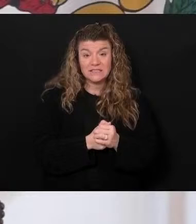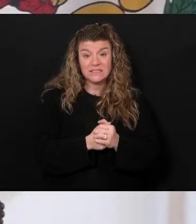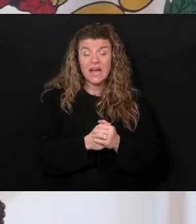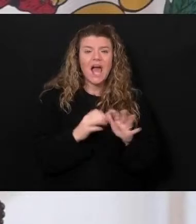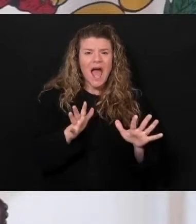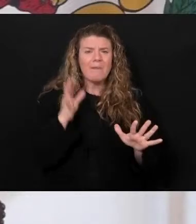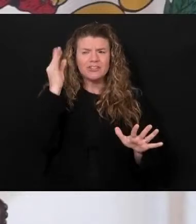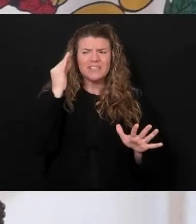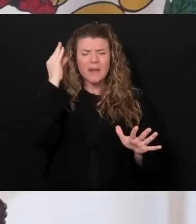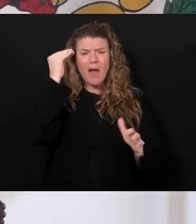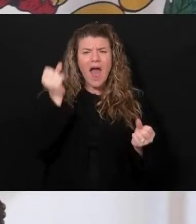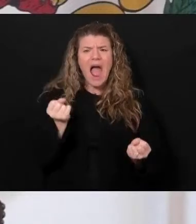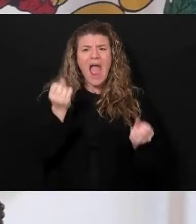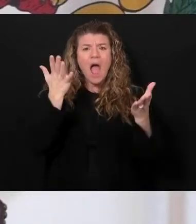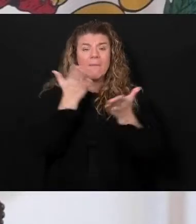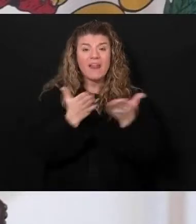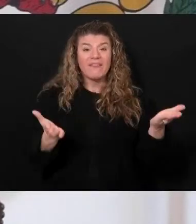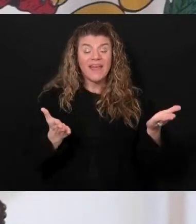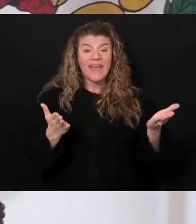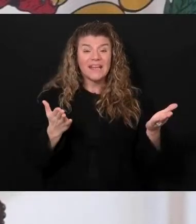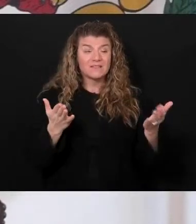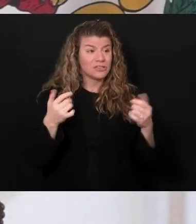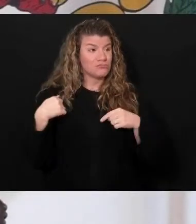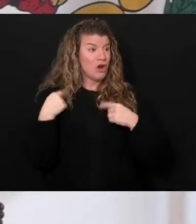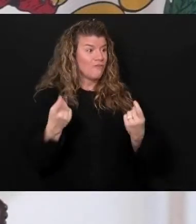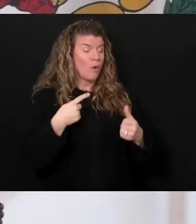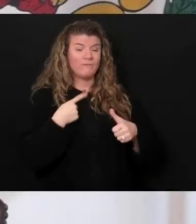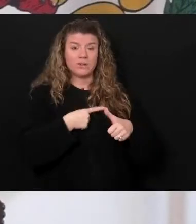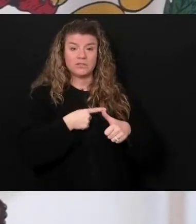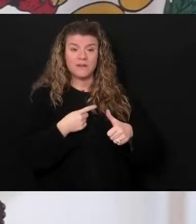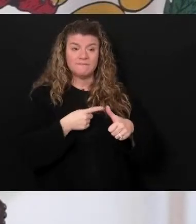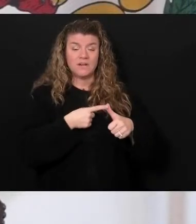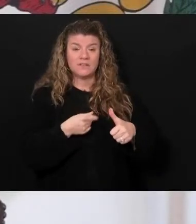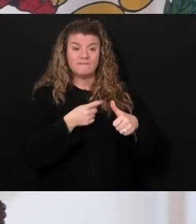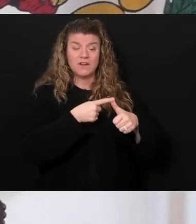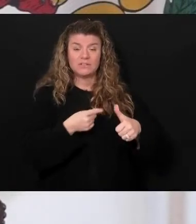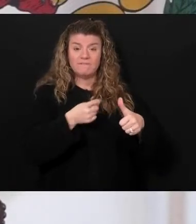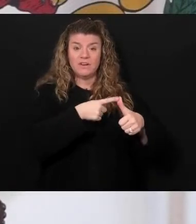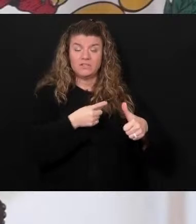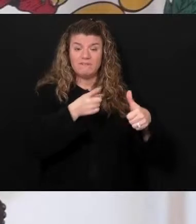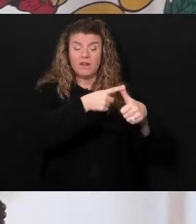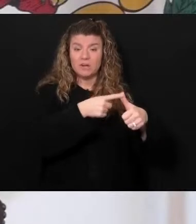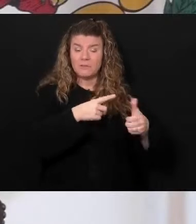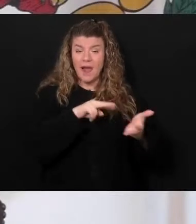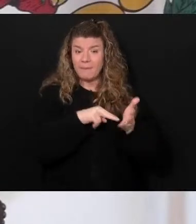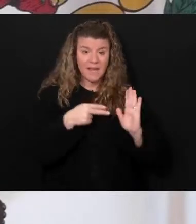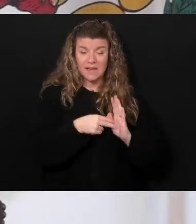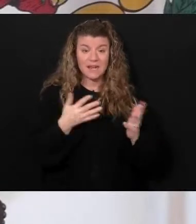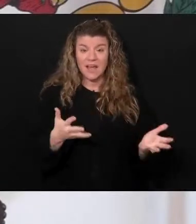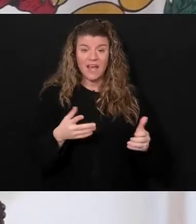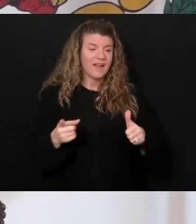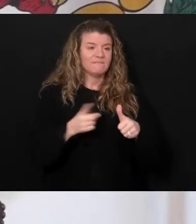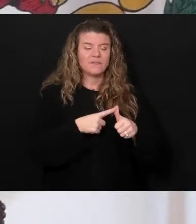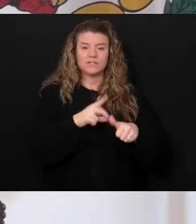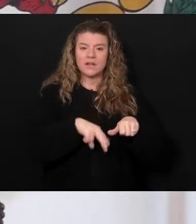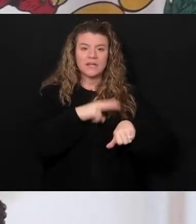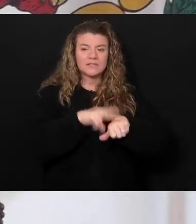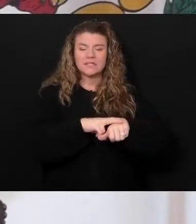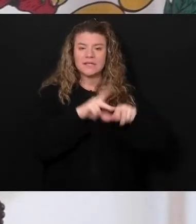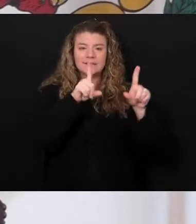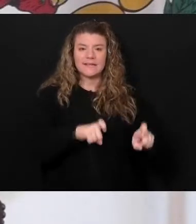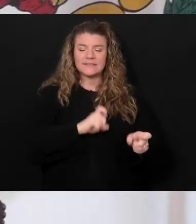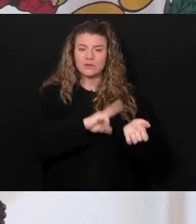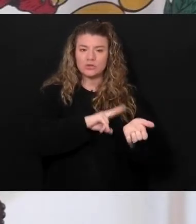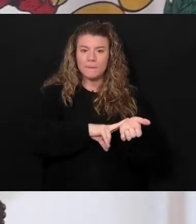just think how many things we've been first in the nation in, and I'm only going to touch on a couple here, but first in the nation in testing